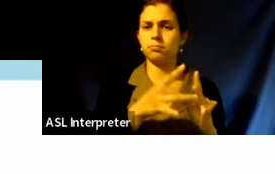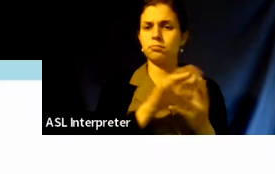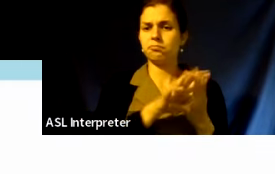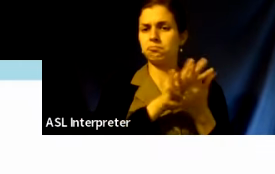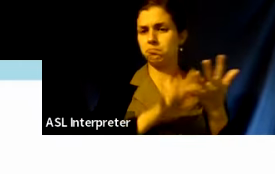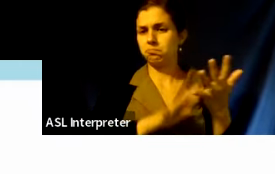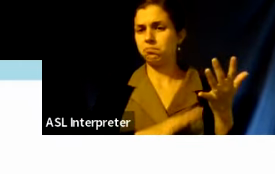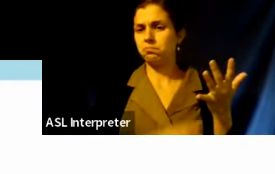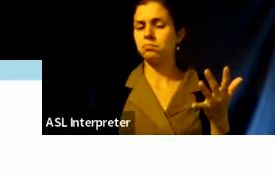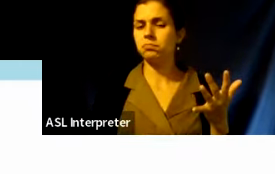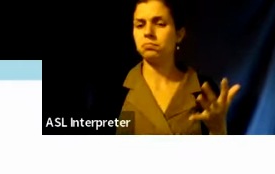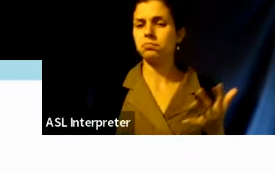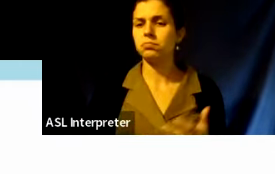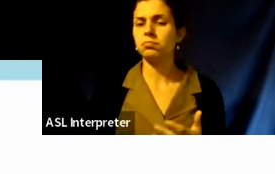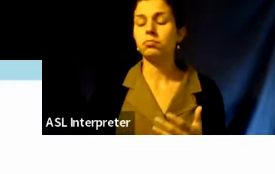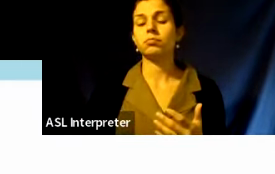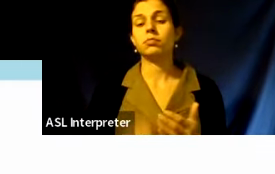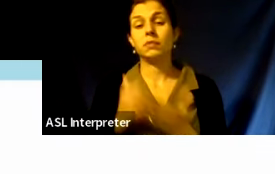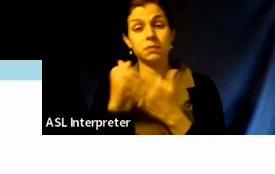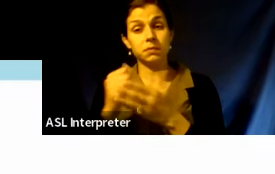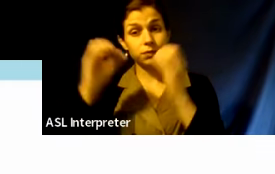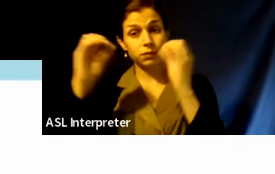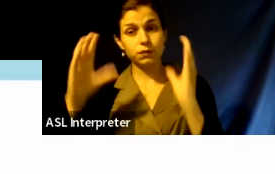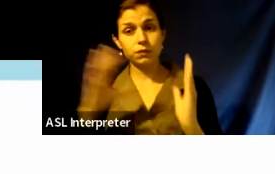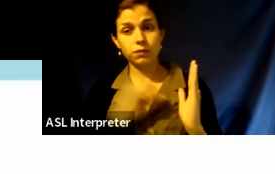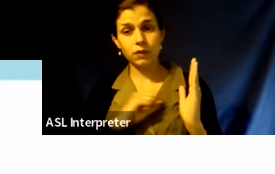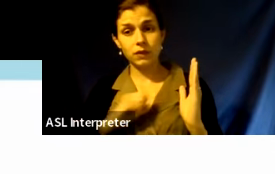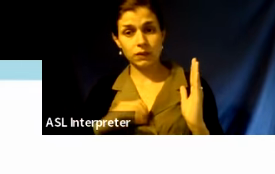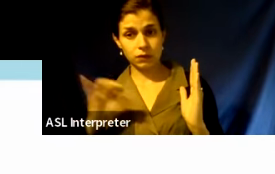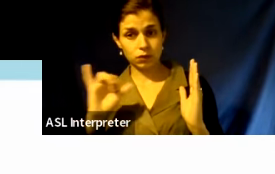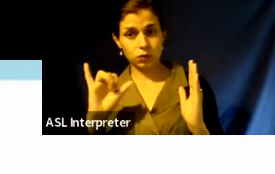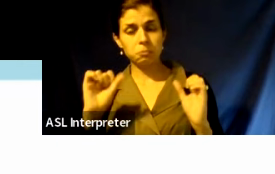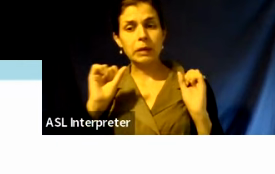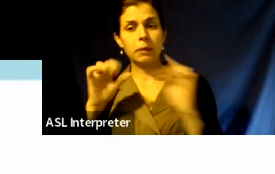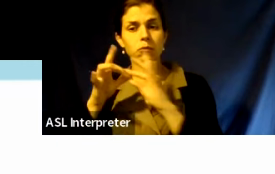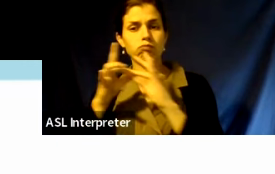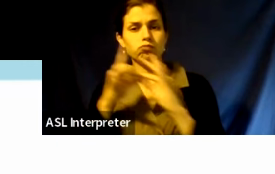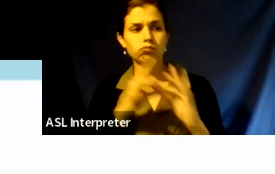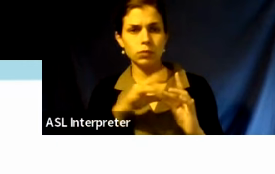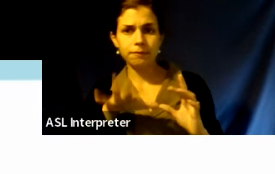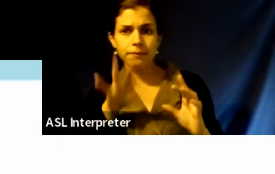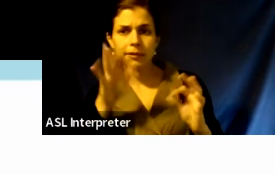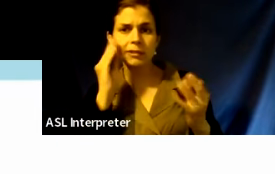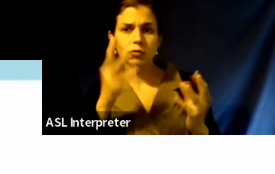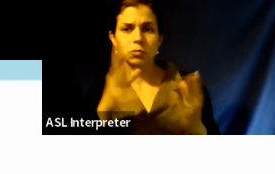to make it easier for teachers and staff to interact with them.